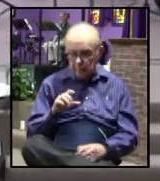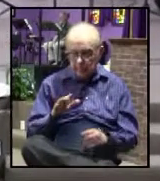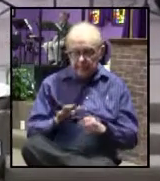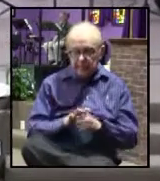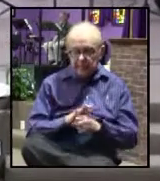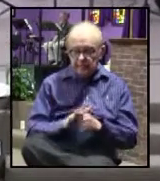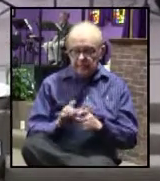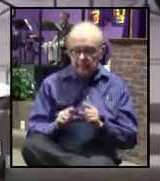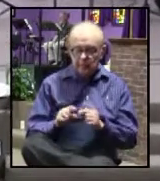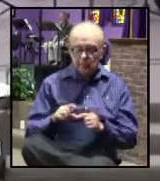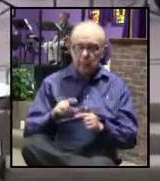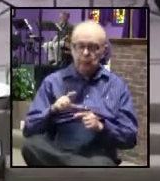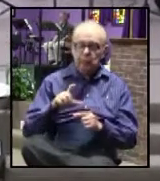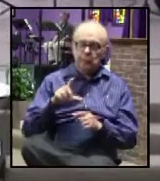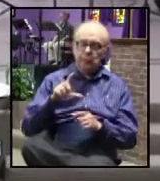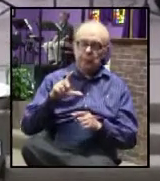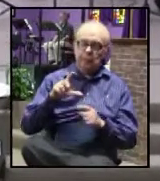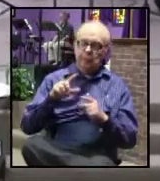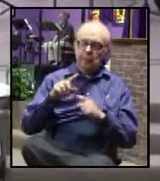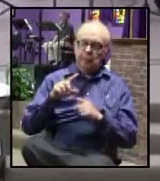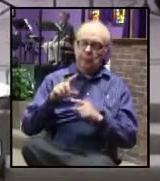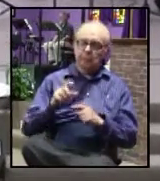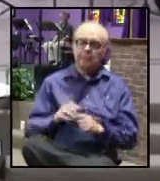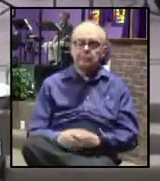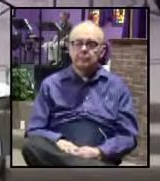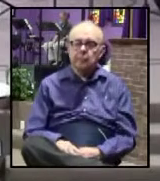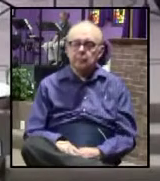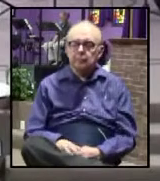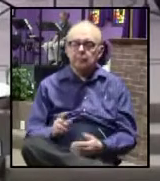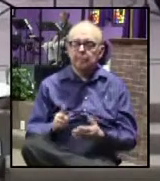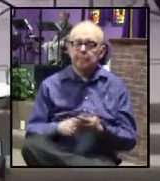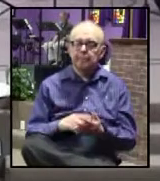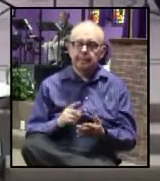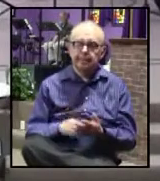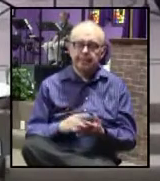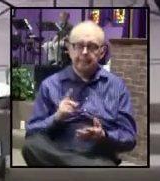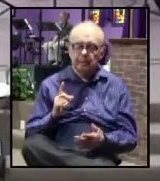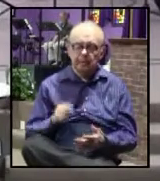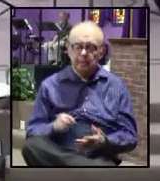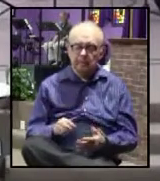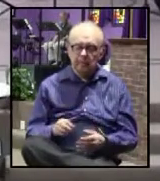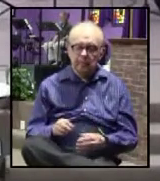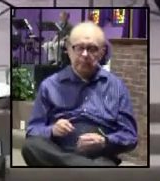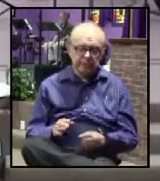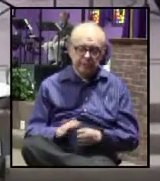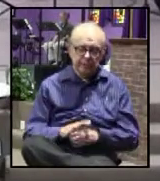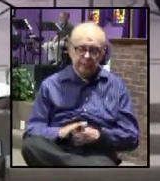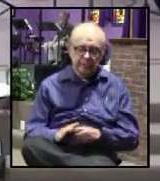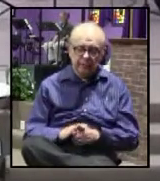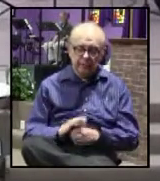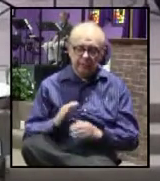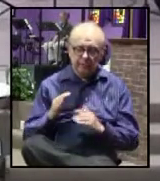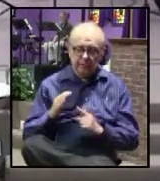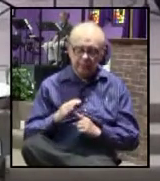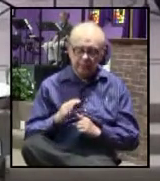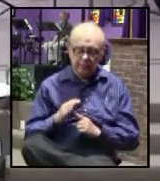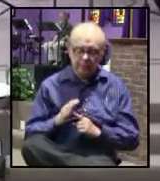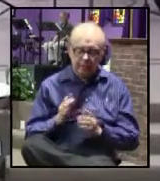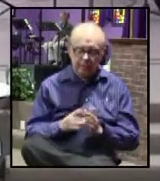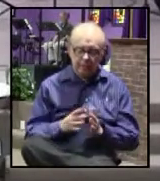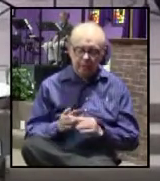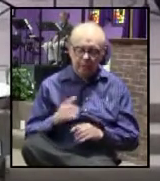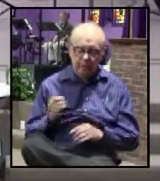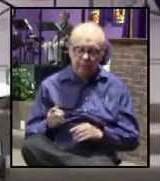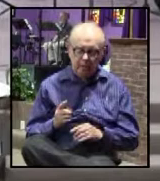back up. You fill it back up. Sometimes you don't even put more Kool-Aid in. You just fill it back up. But what Jesus does